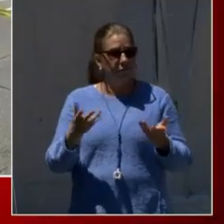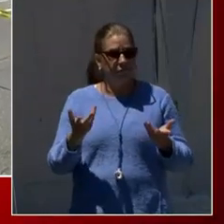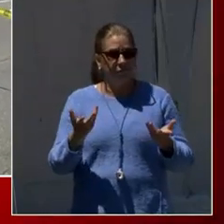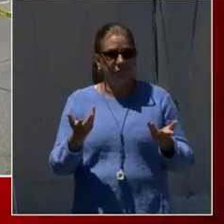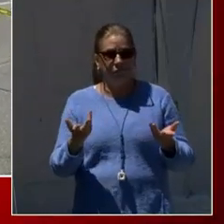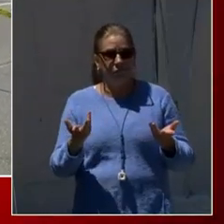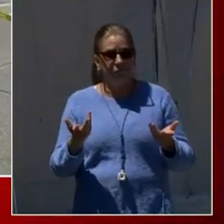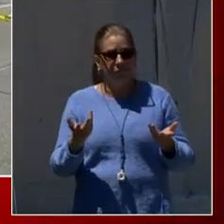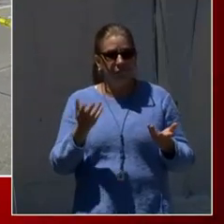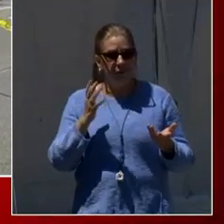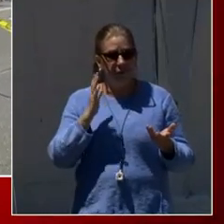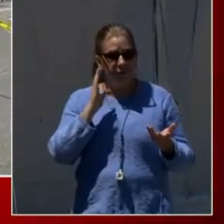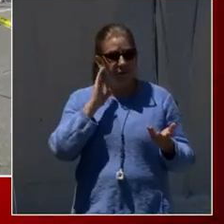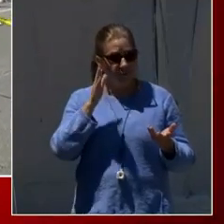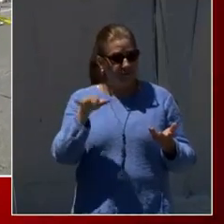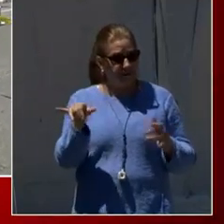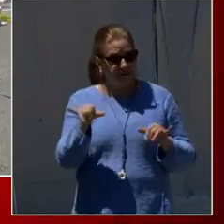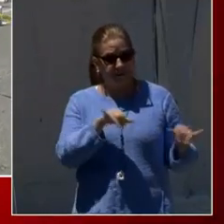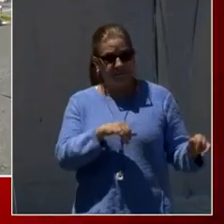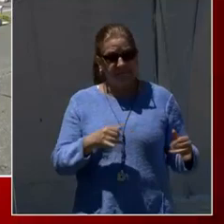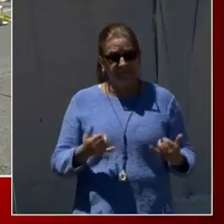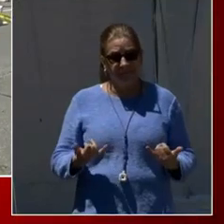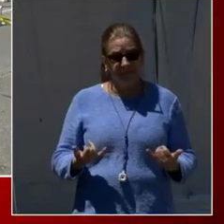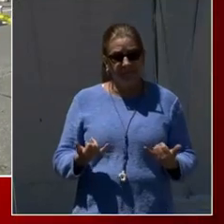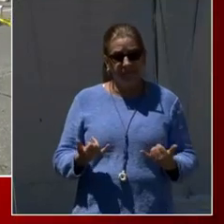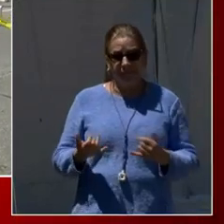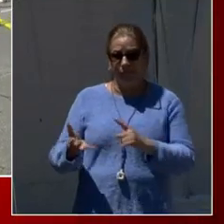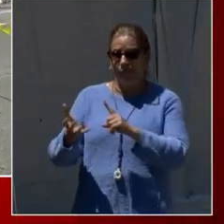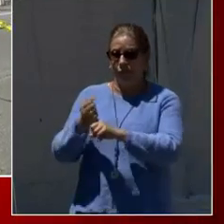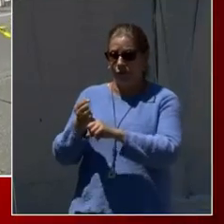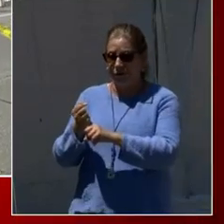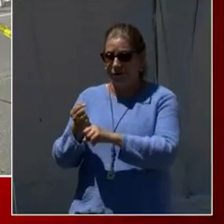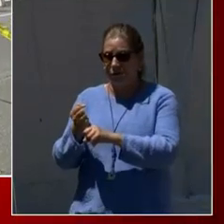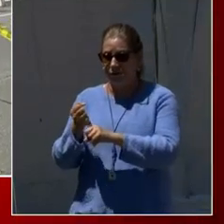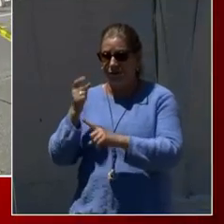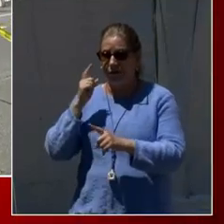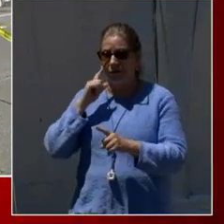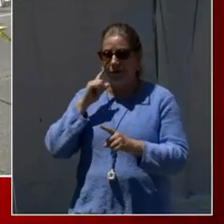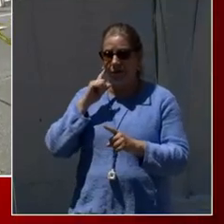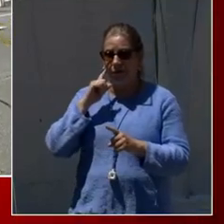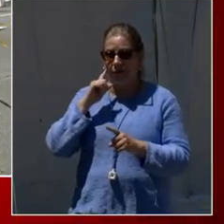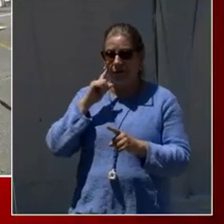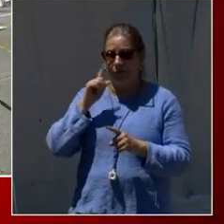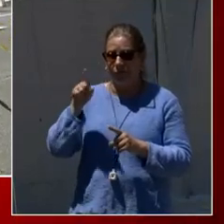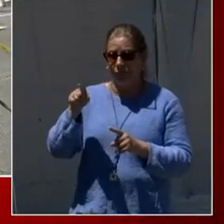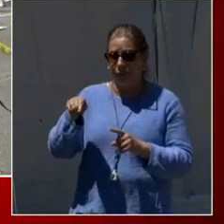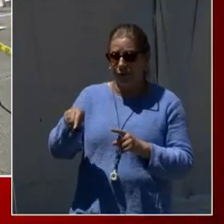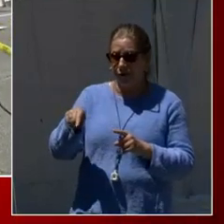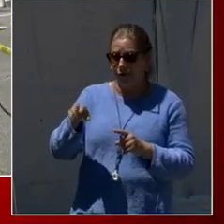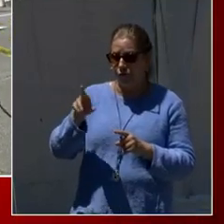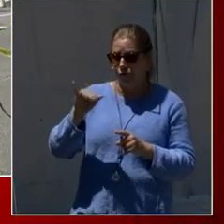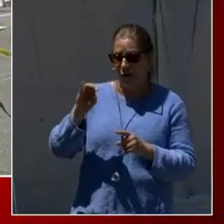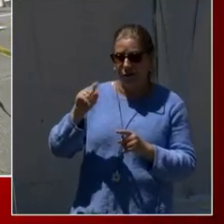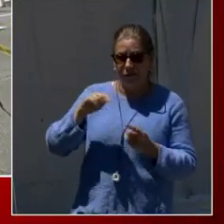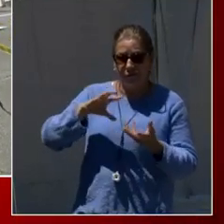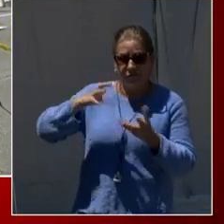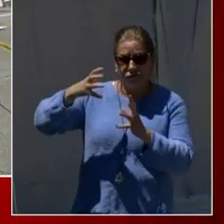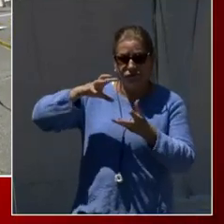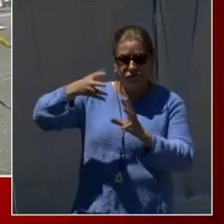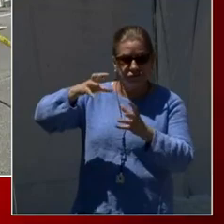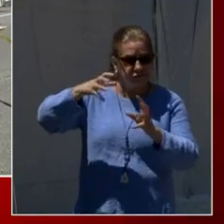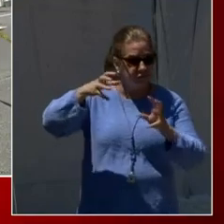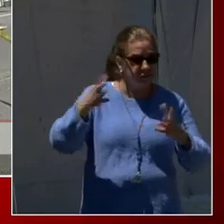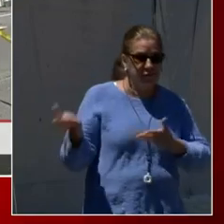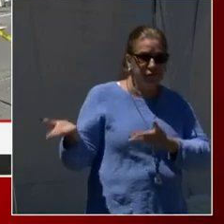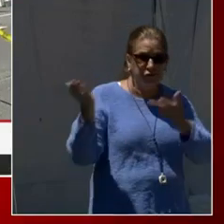sure that if they arrest someone for rioting, there's enough evidence to sustain that in a courtroom? Any concern about the trial element of that? I think that's a great question,